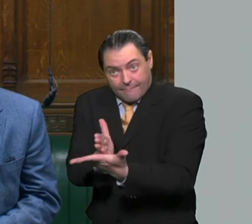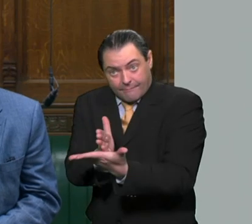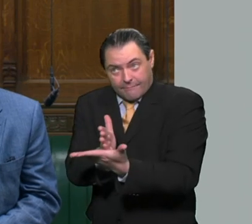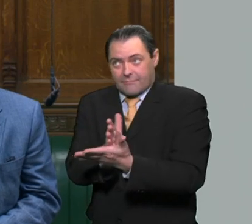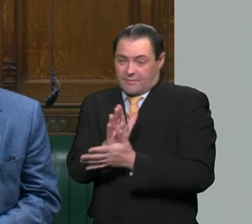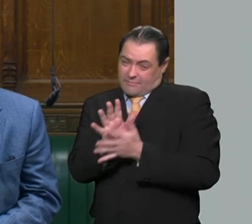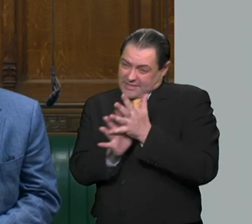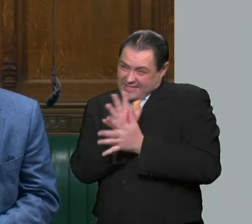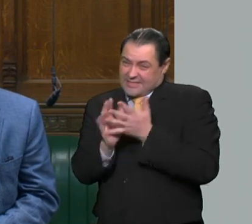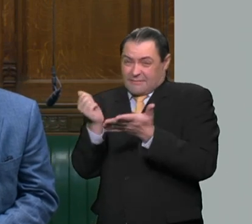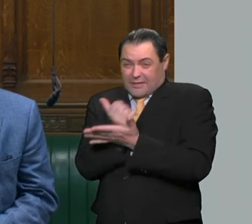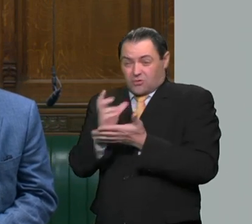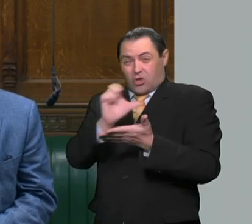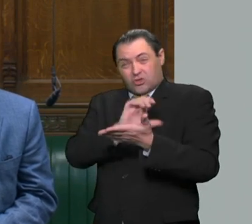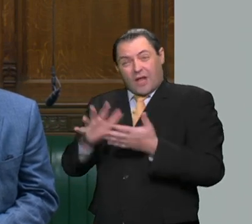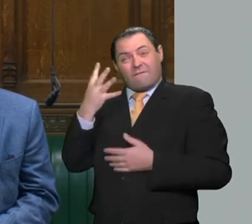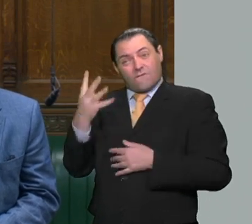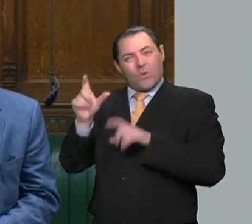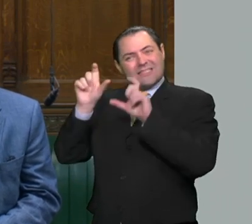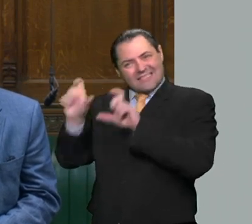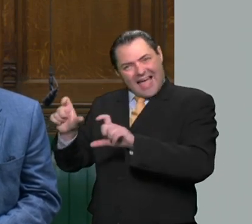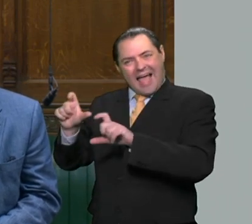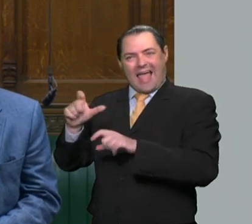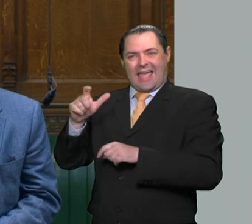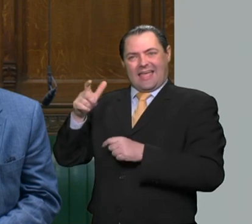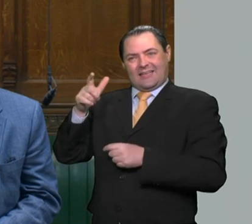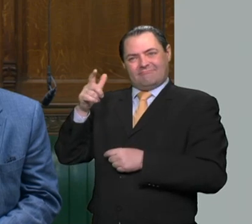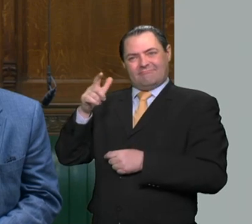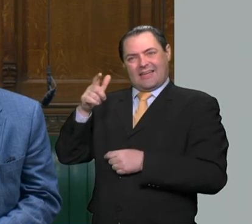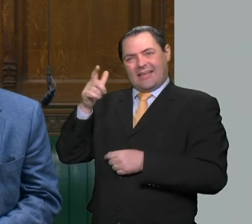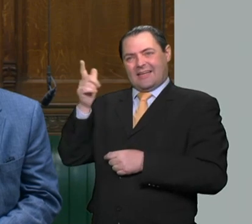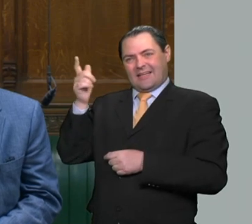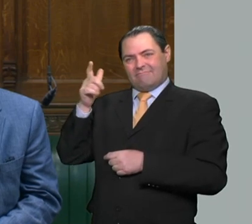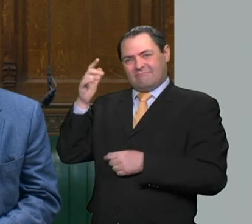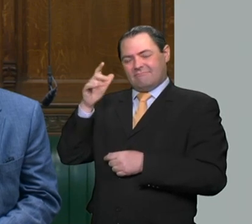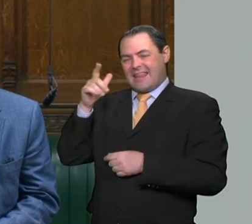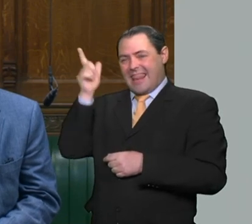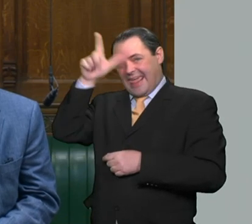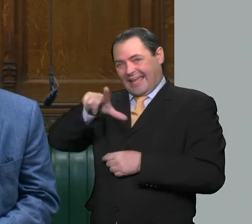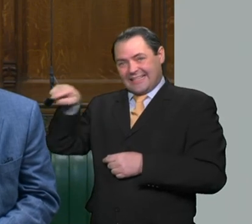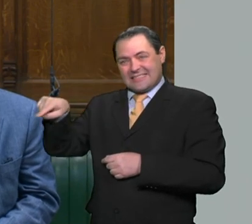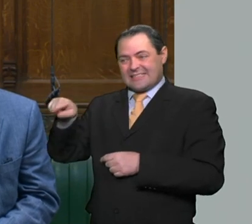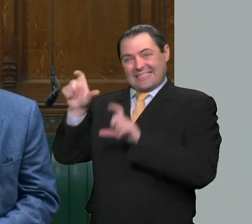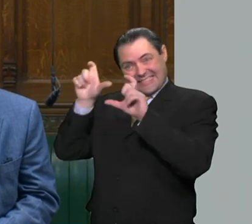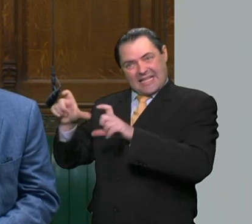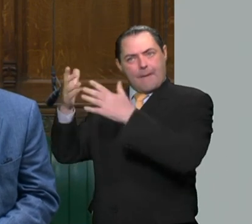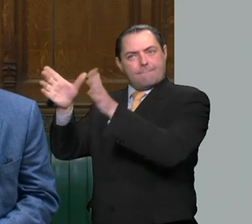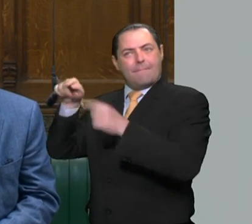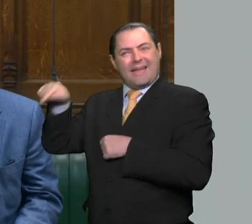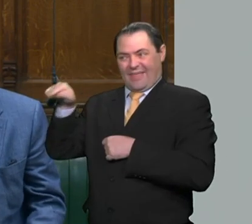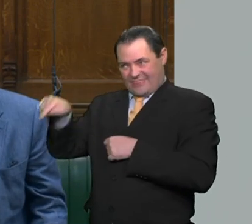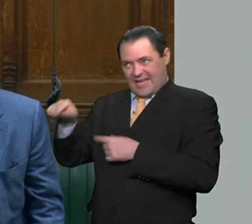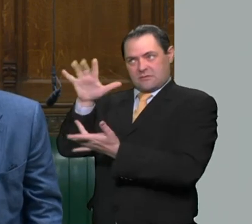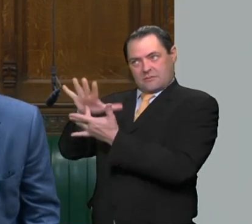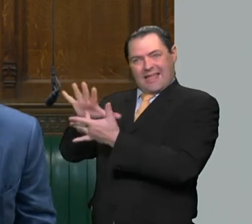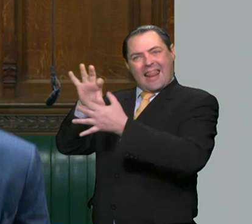Channel 4 stays in Leeds, stays in the public sector, because it's essential in the growth of our tech economy